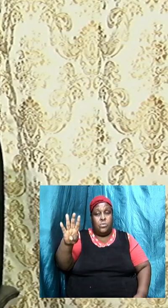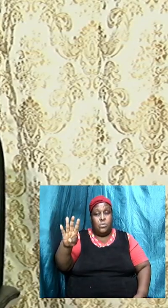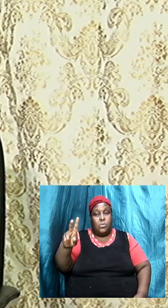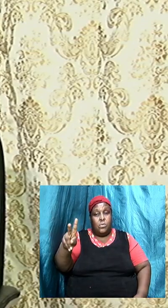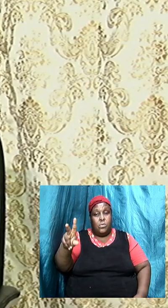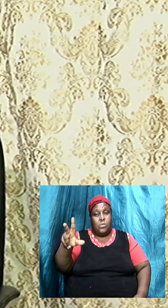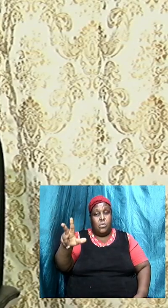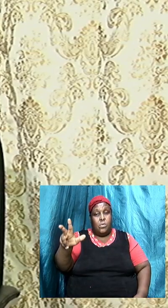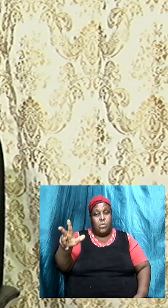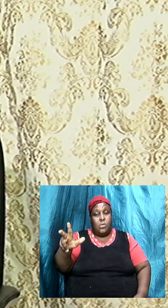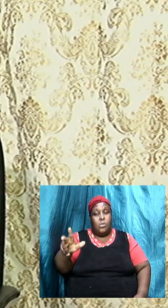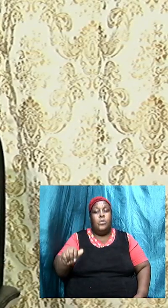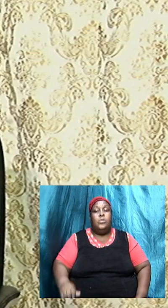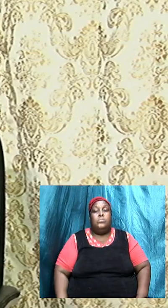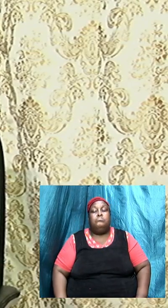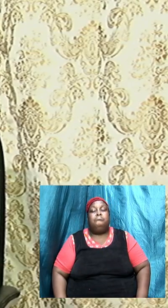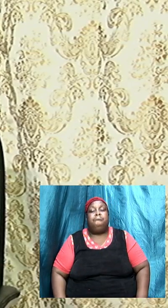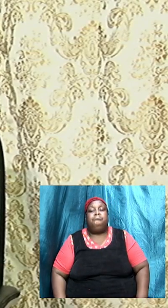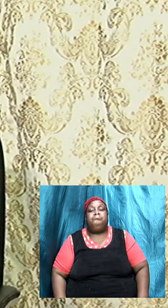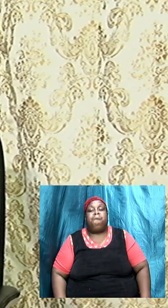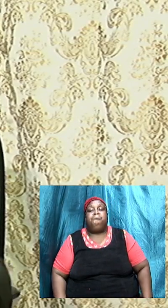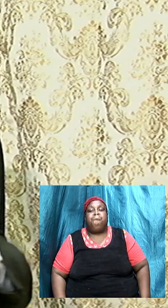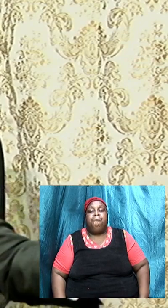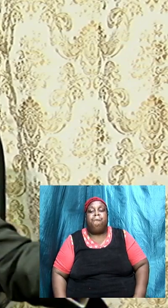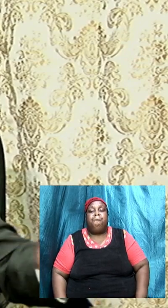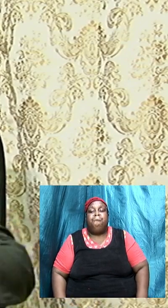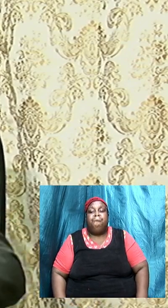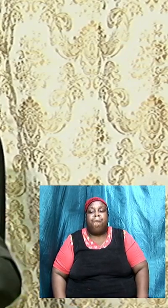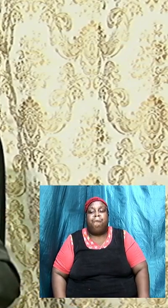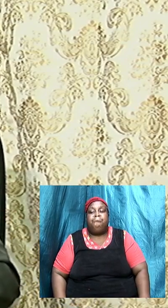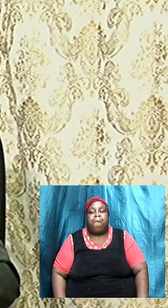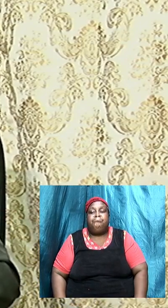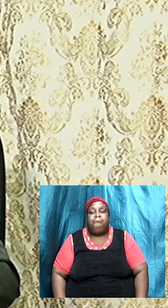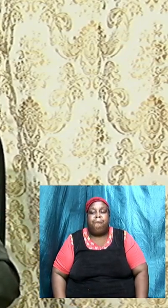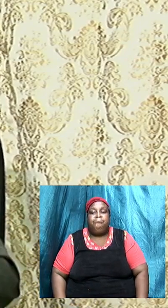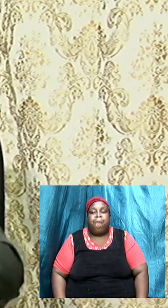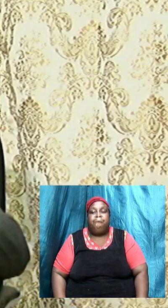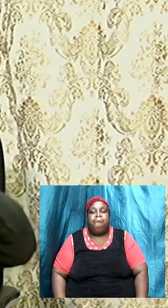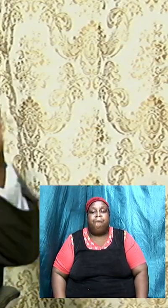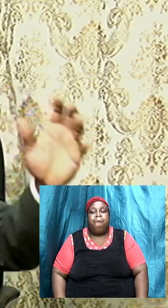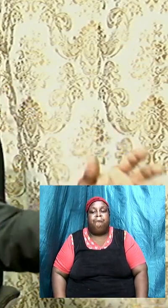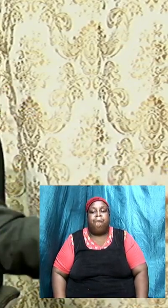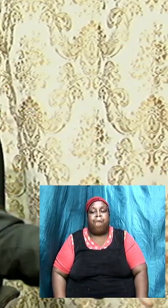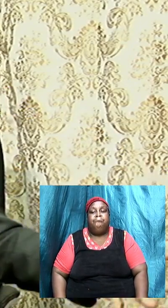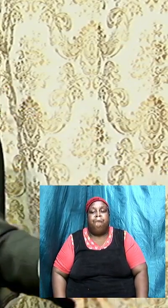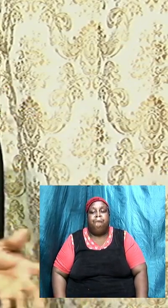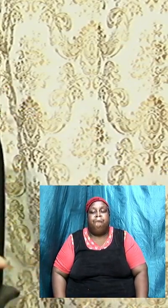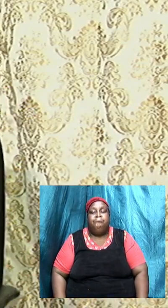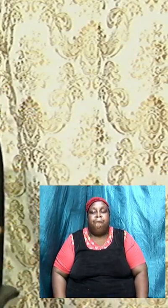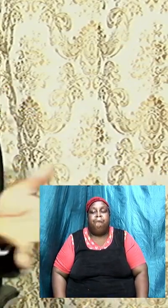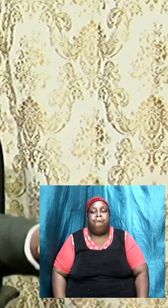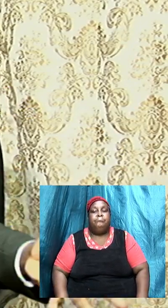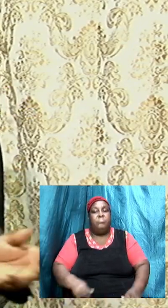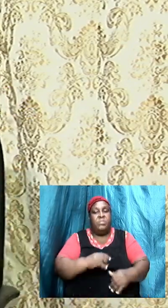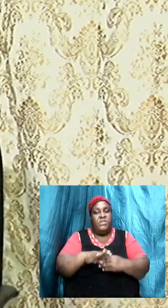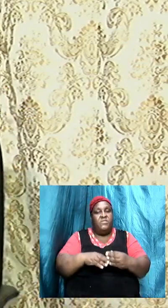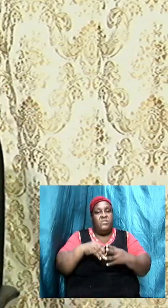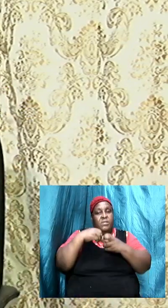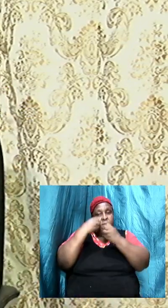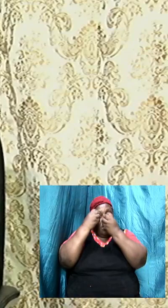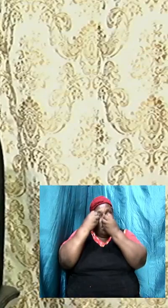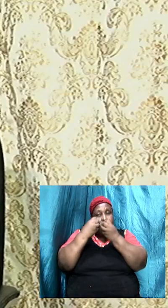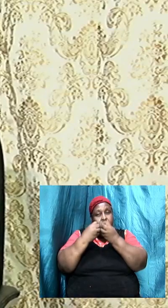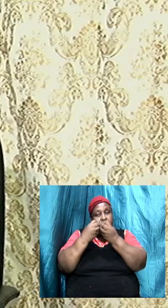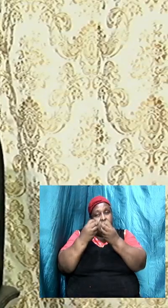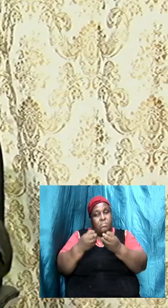So these are the passages that we start reading. And I give you all of that introduction, you